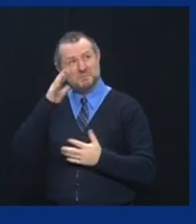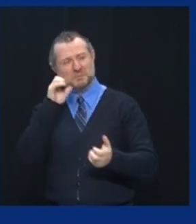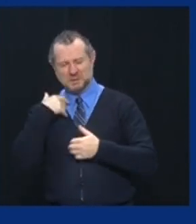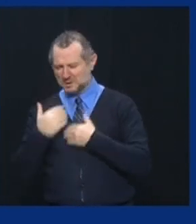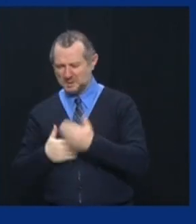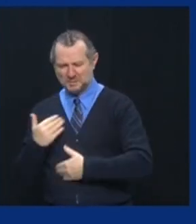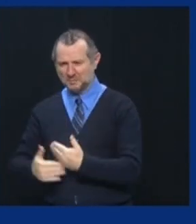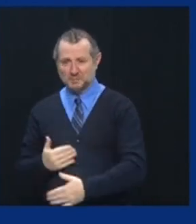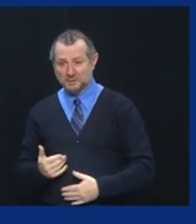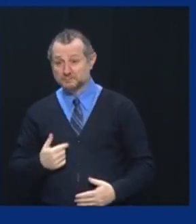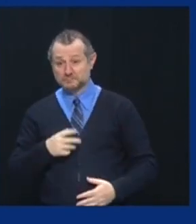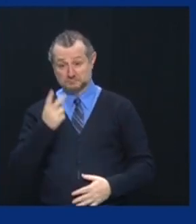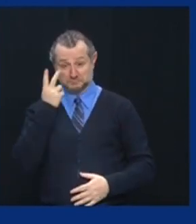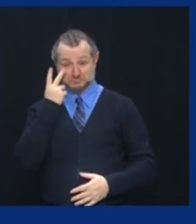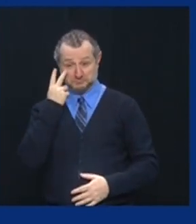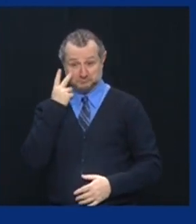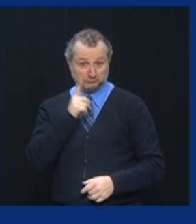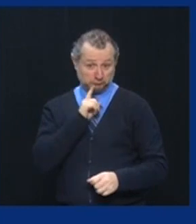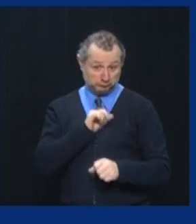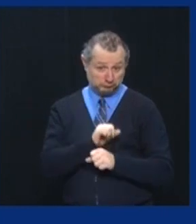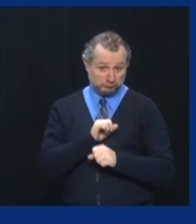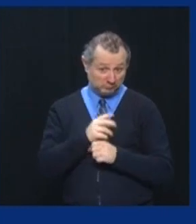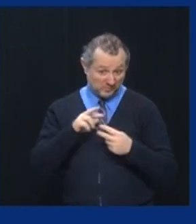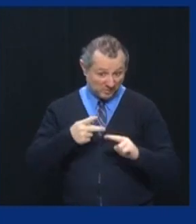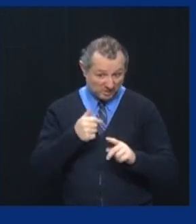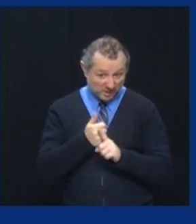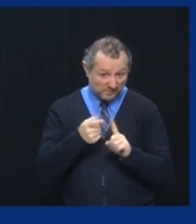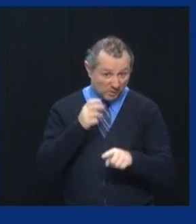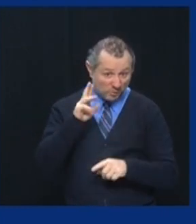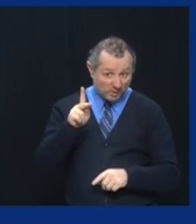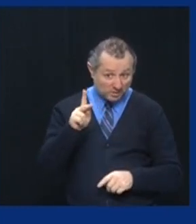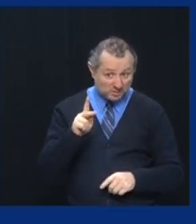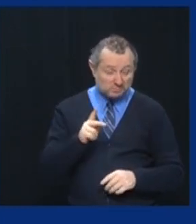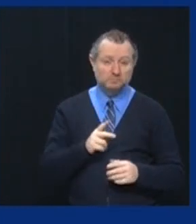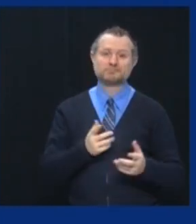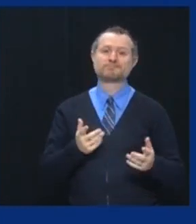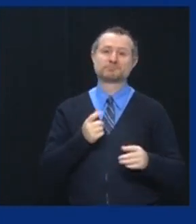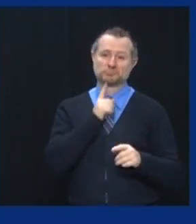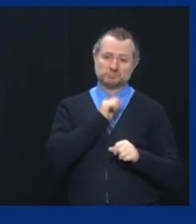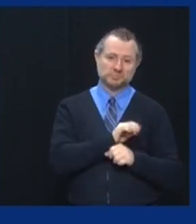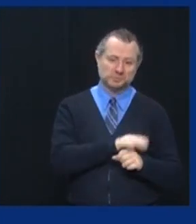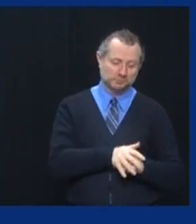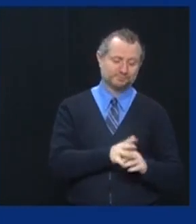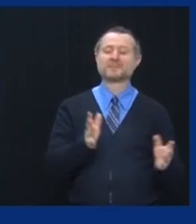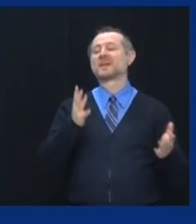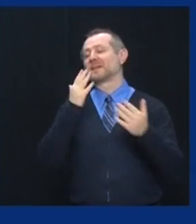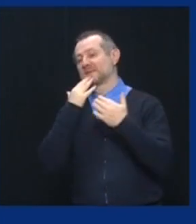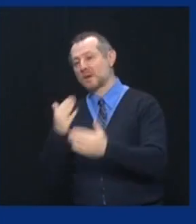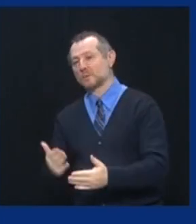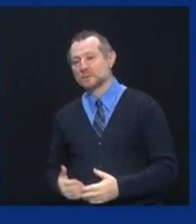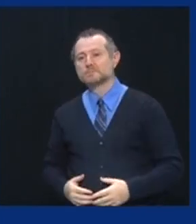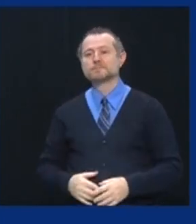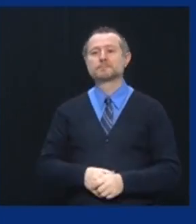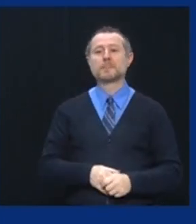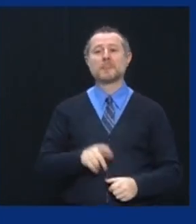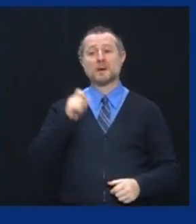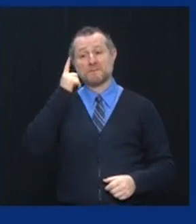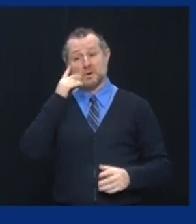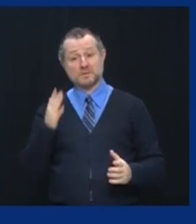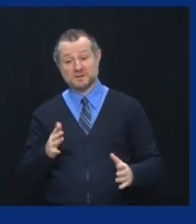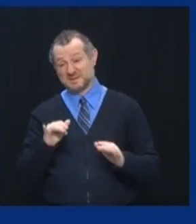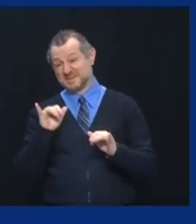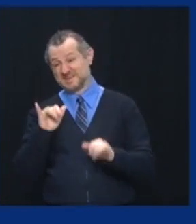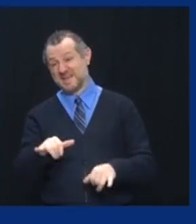see whether the other individuals had the UK strain or have the UK strain. Thank you. Actually, it's a very involved